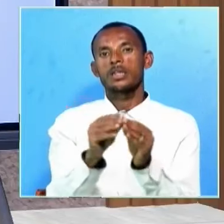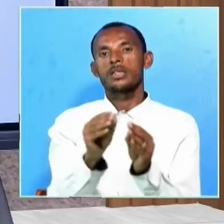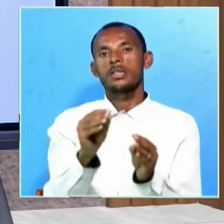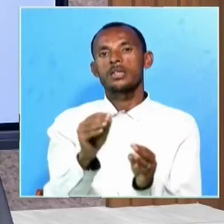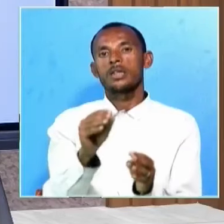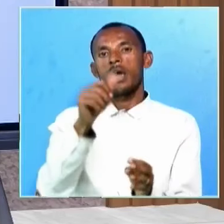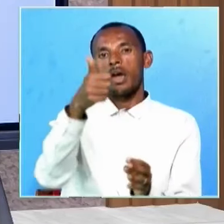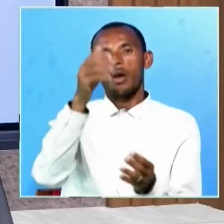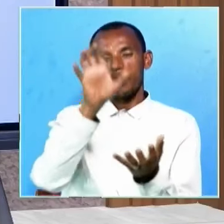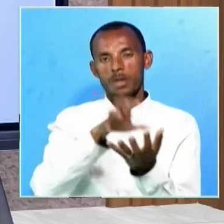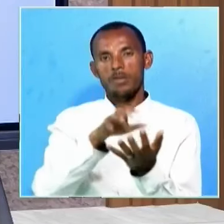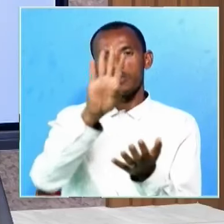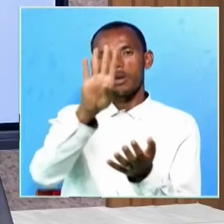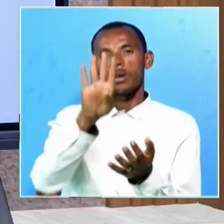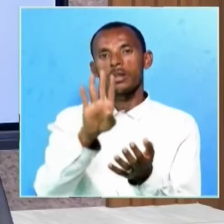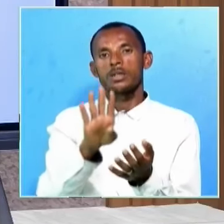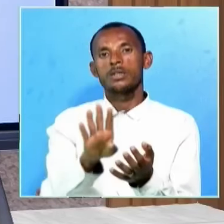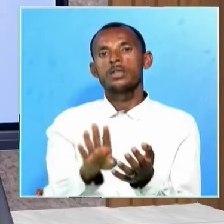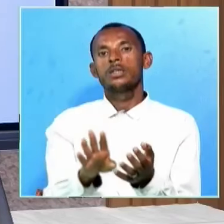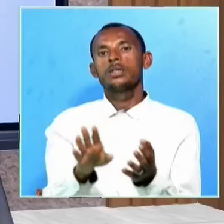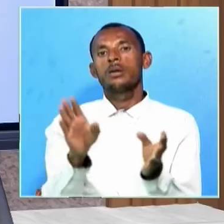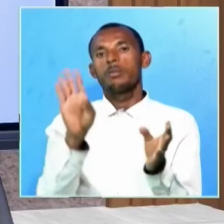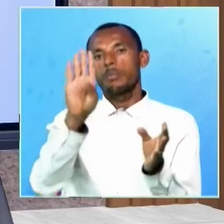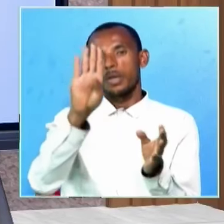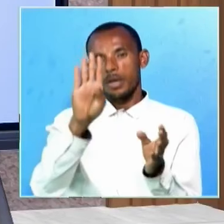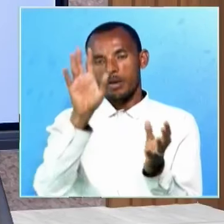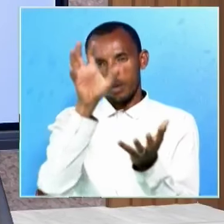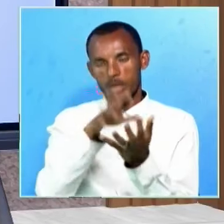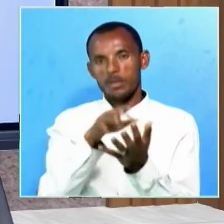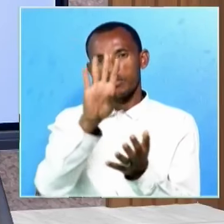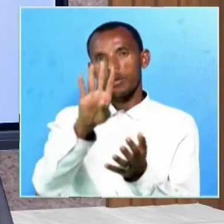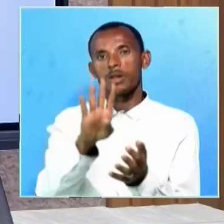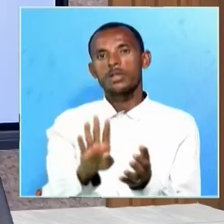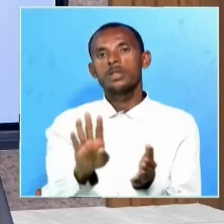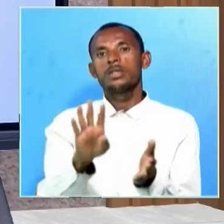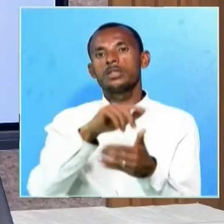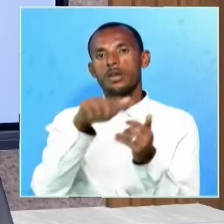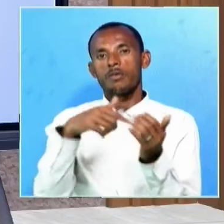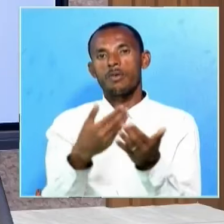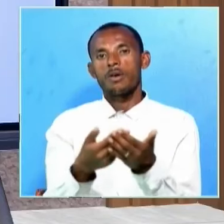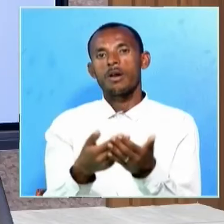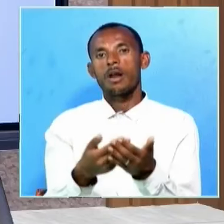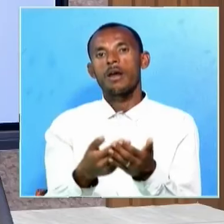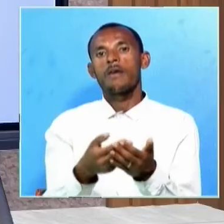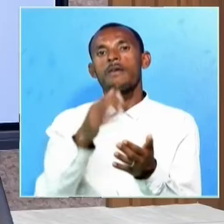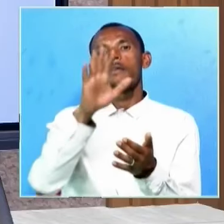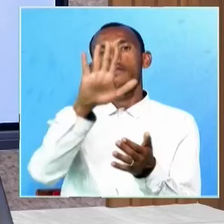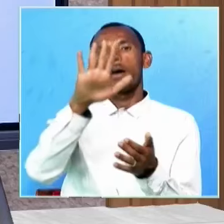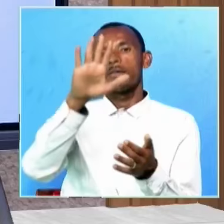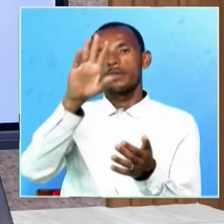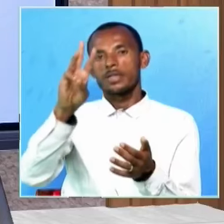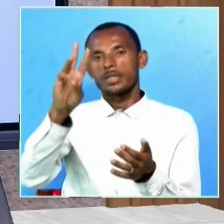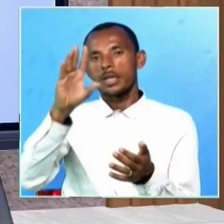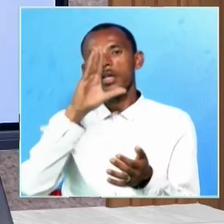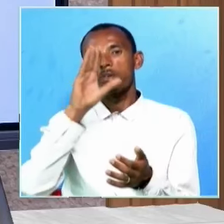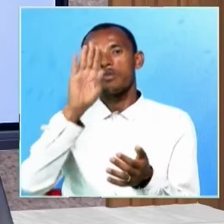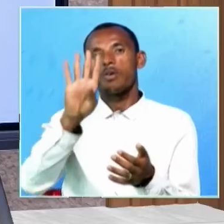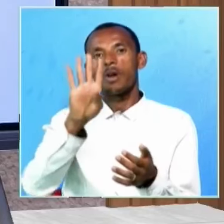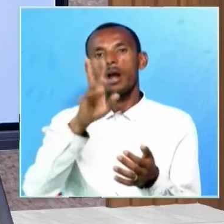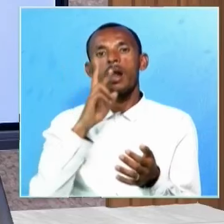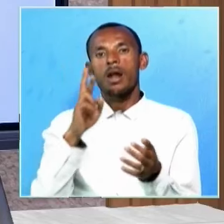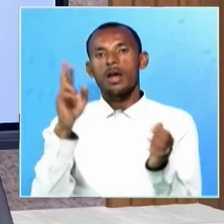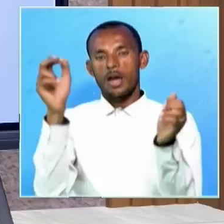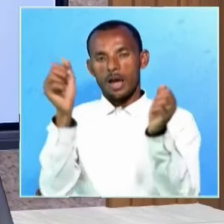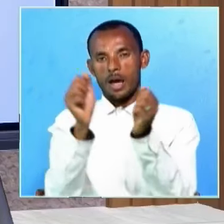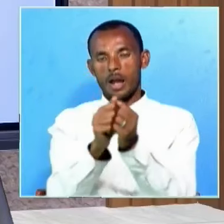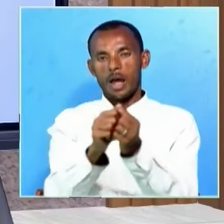A contains 4. Set B also contains 4. Therefore, 5, 6, and 4 are the